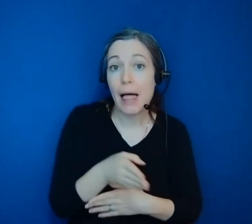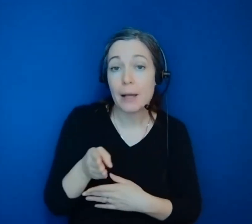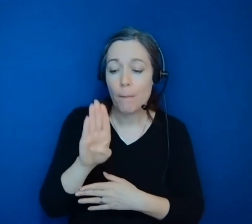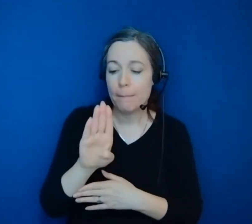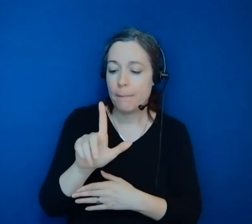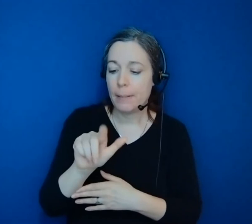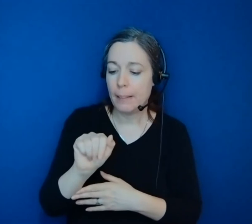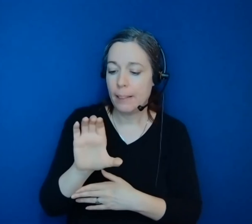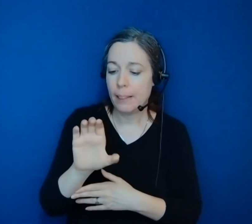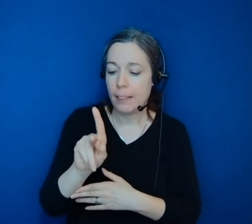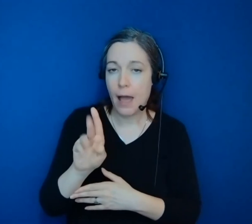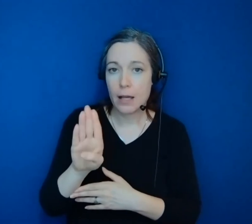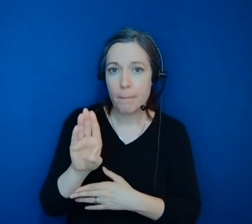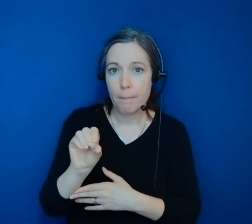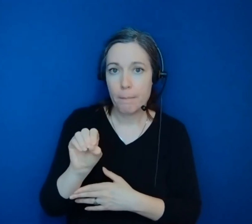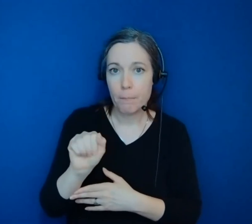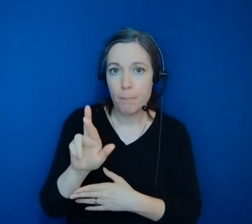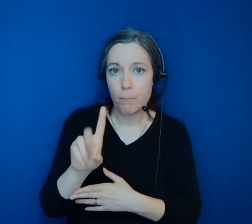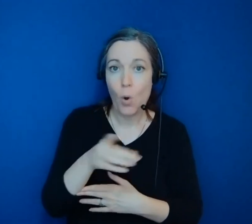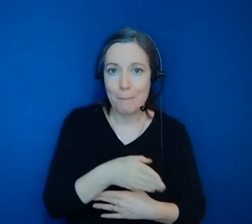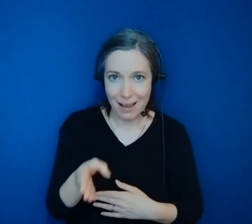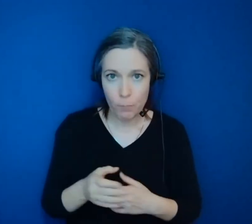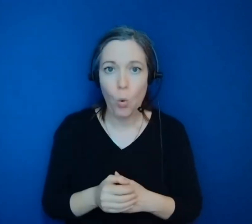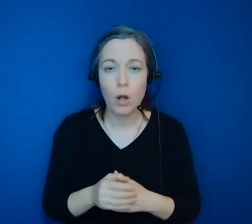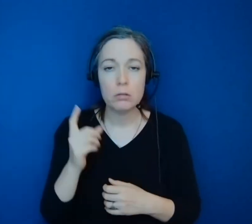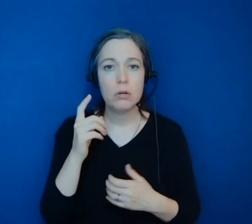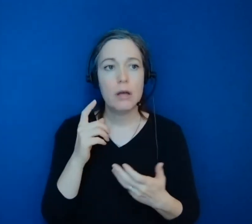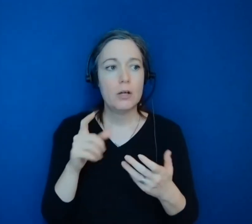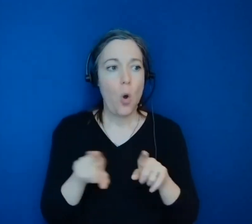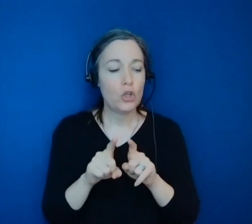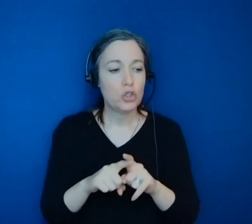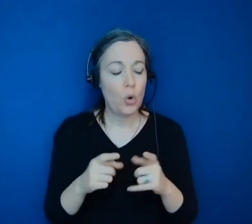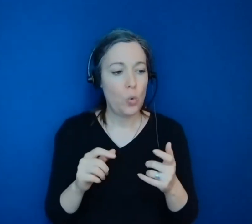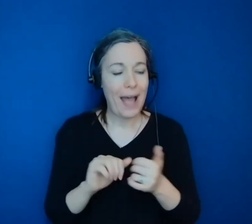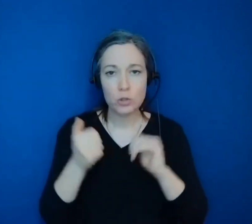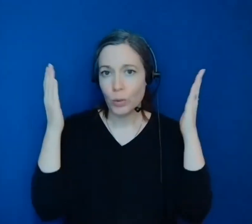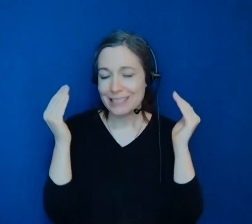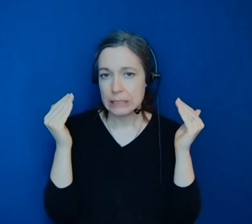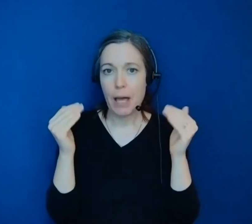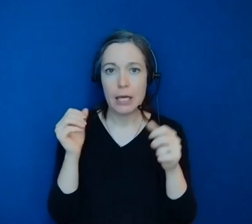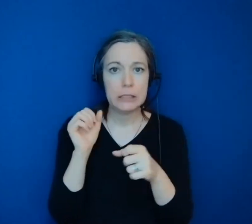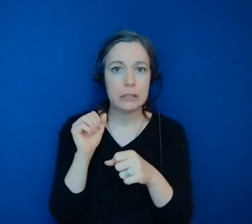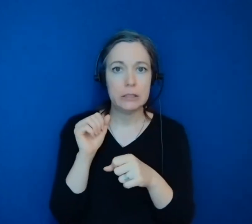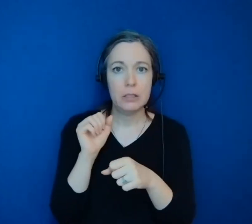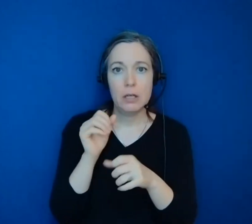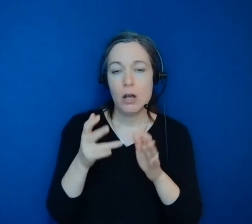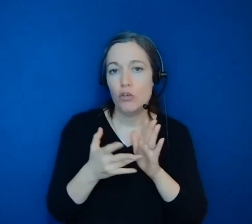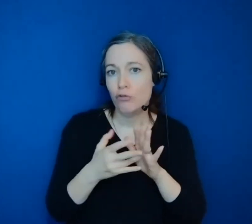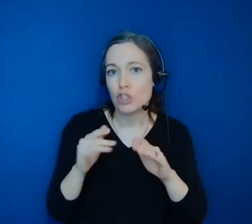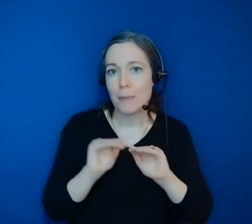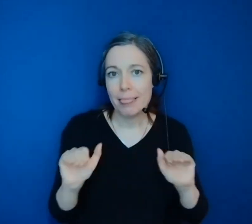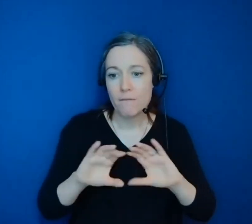And, um, like kind of what the workload would expect from like a freshman level class at